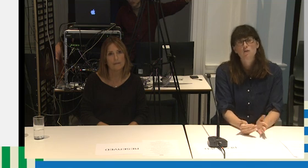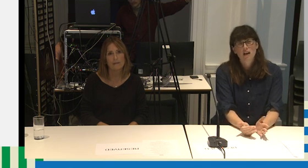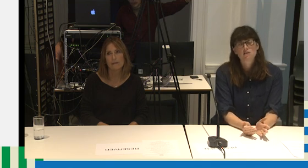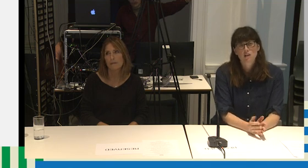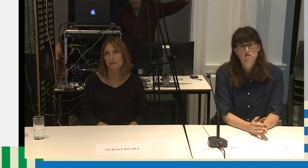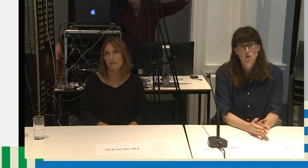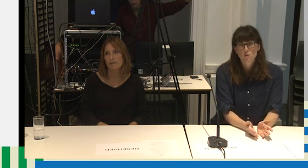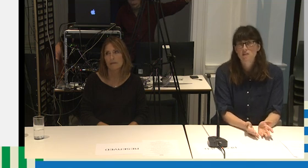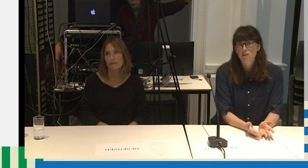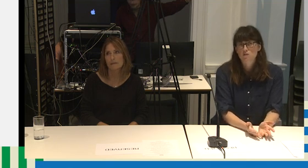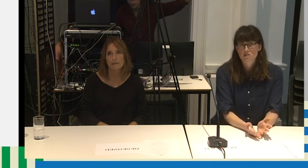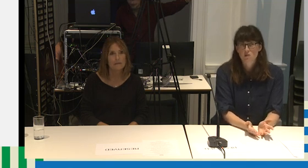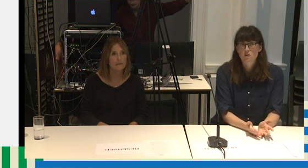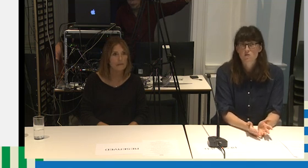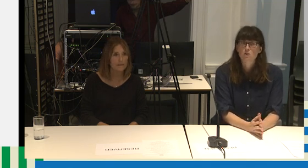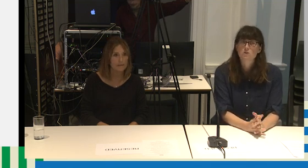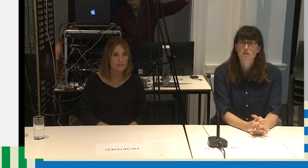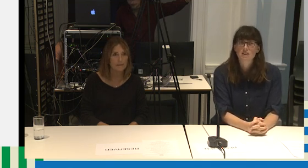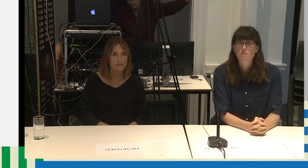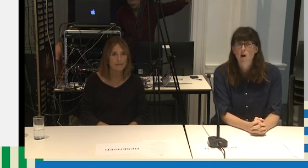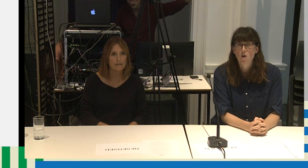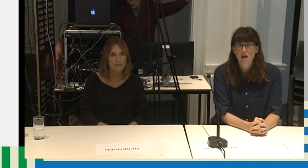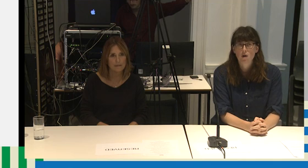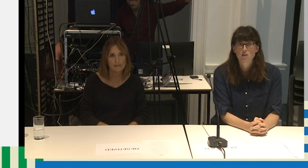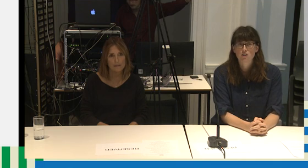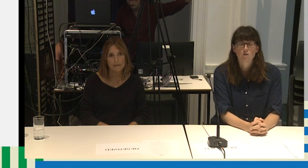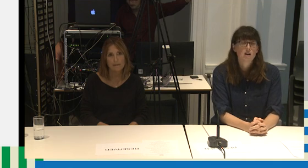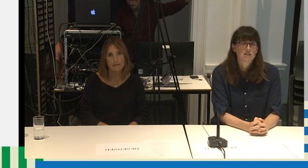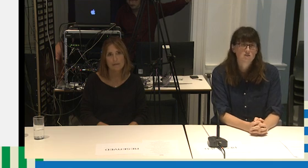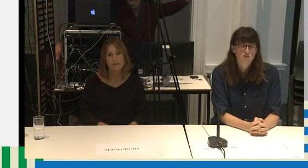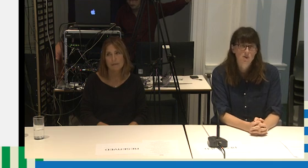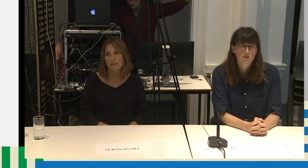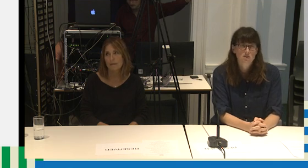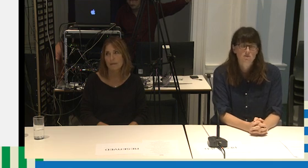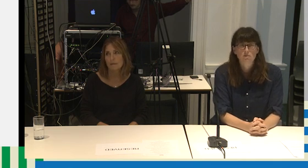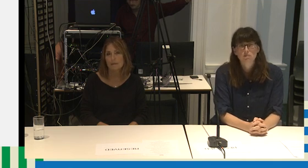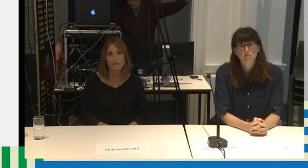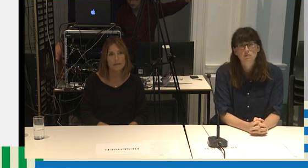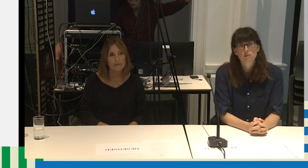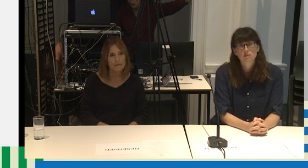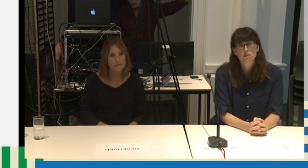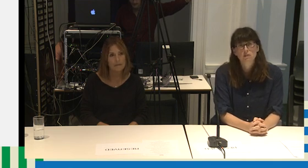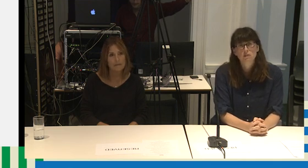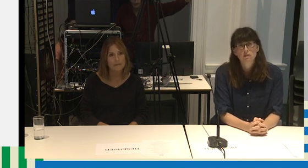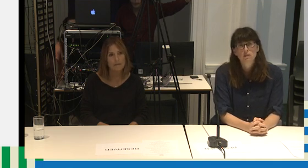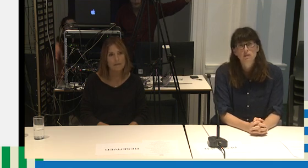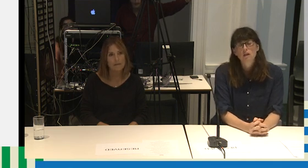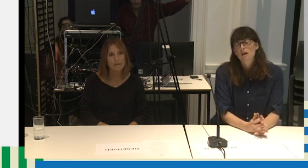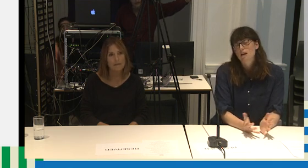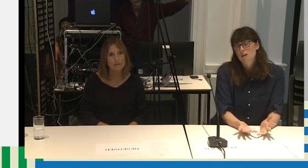And I also co-founded Signstrokes with Adolf Christopoons, who was studying his part one and part two at Central St. Mark's.